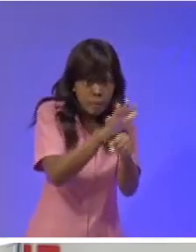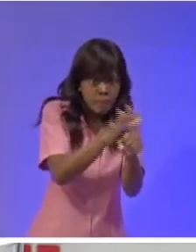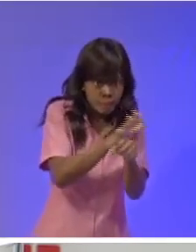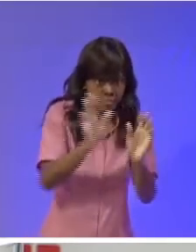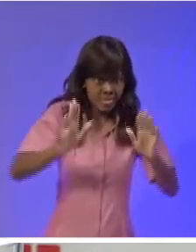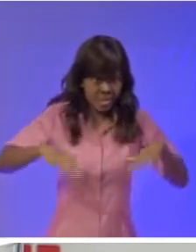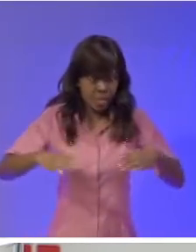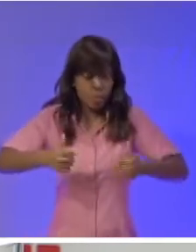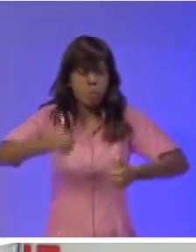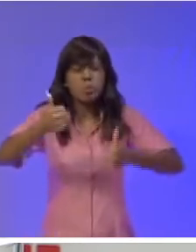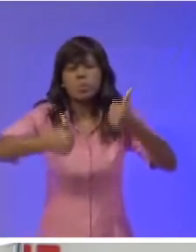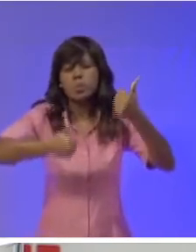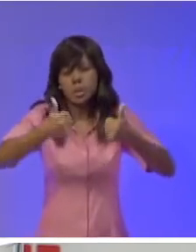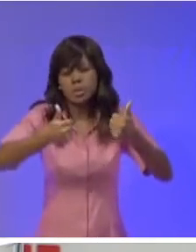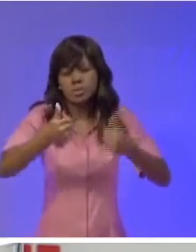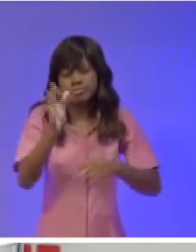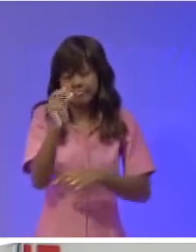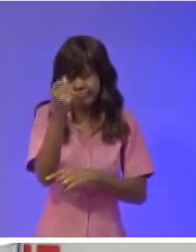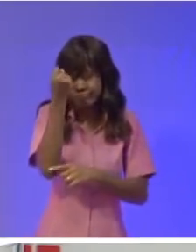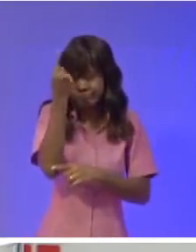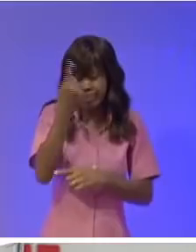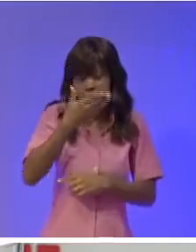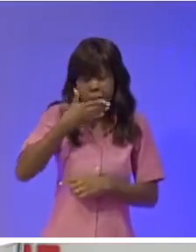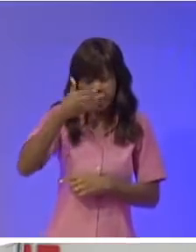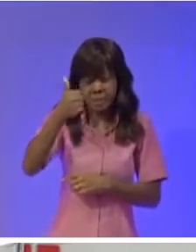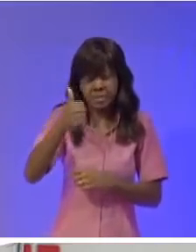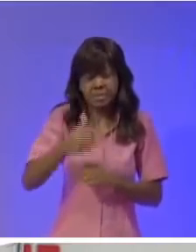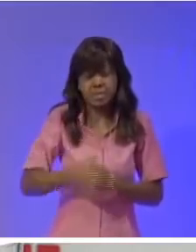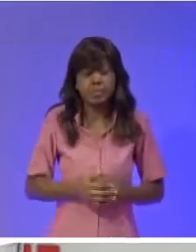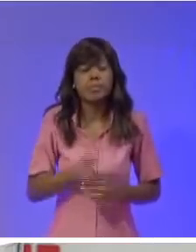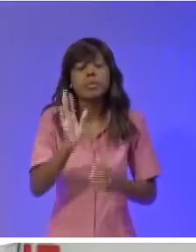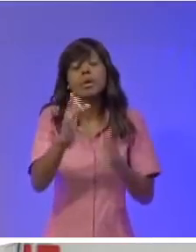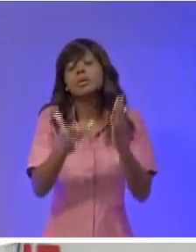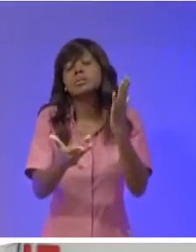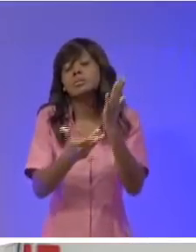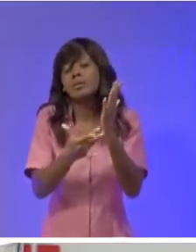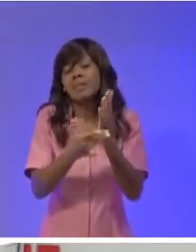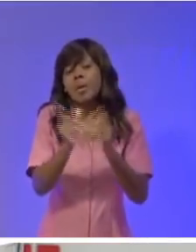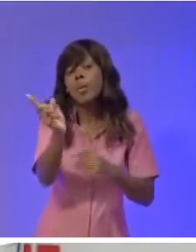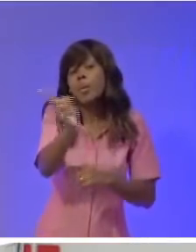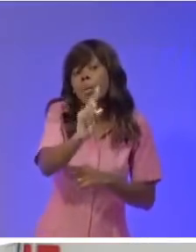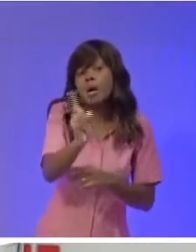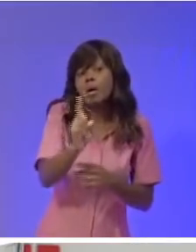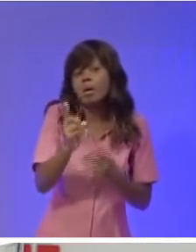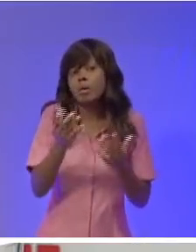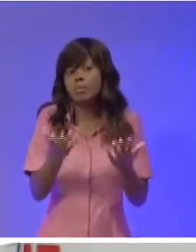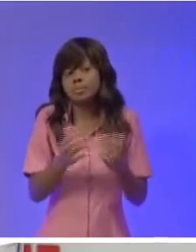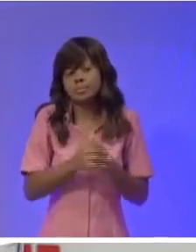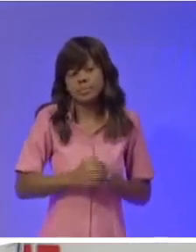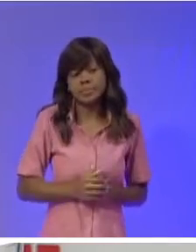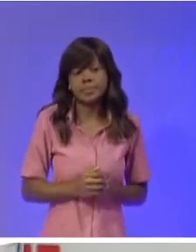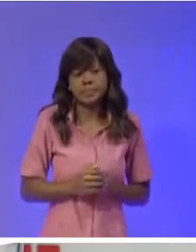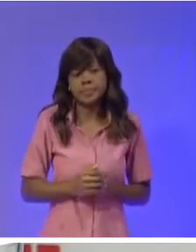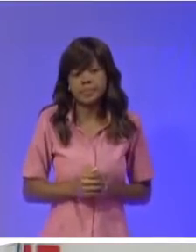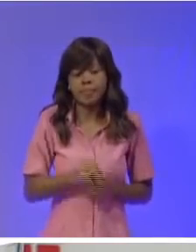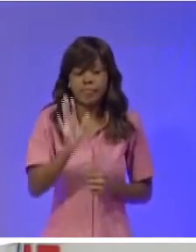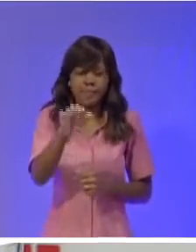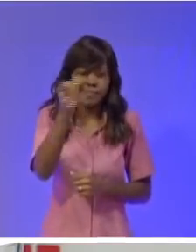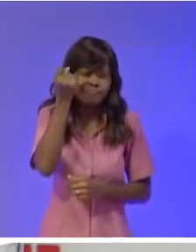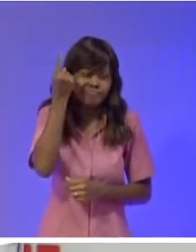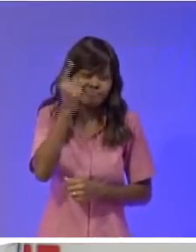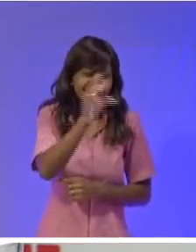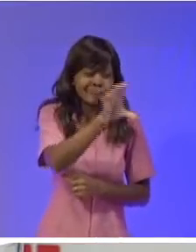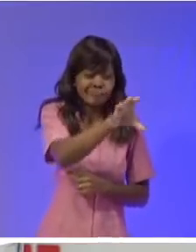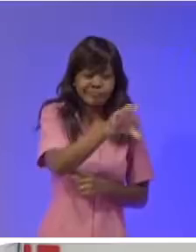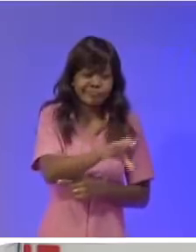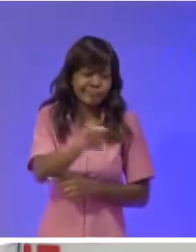in biomedical engineering? Is it in radiation? So that is what they are doing now, and each RHA will engage in